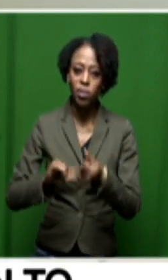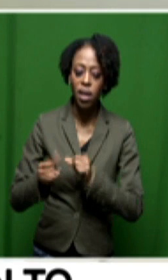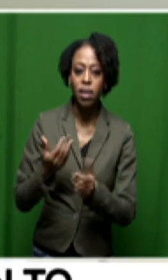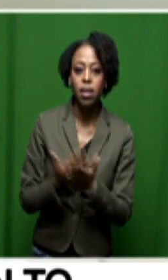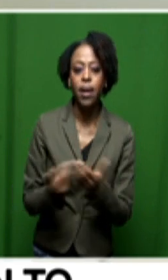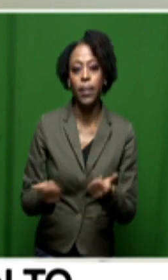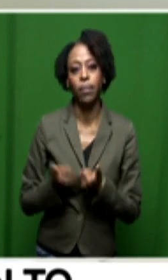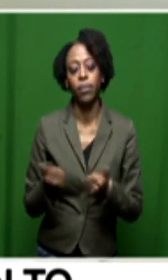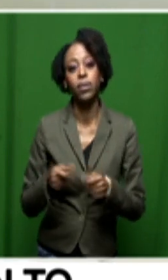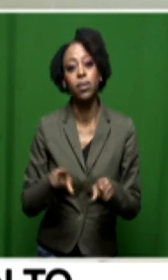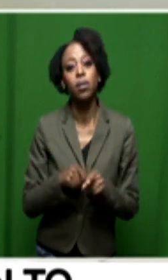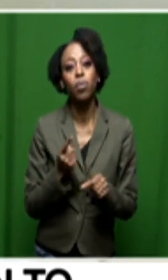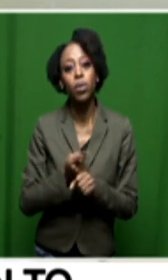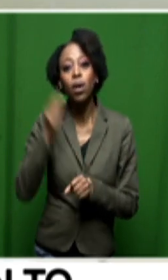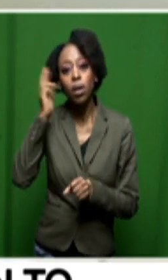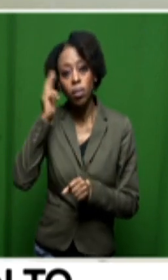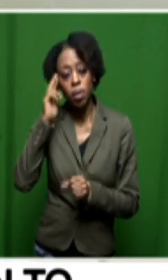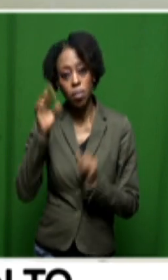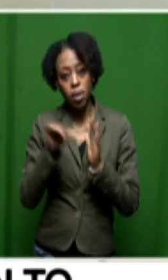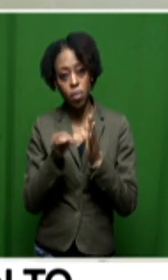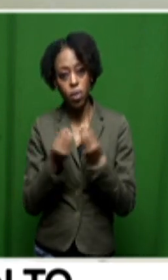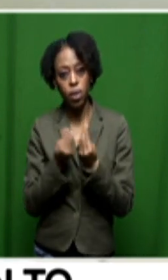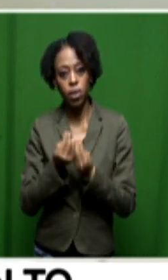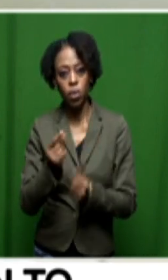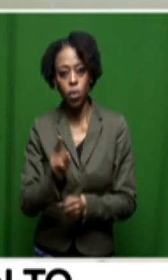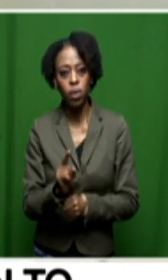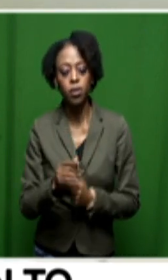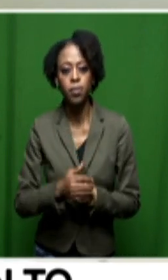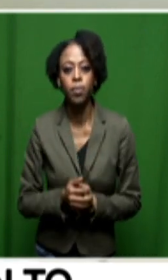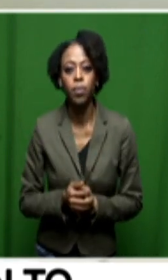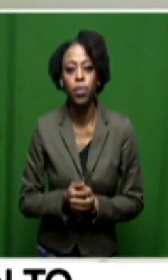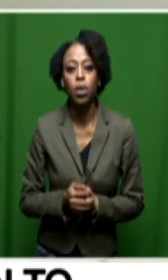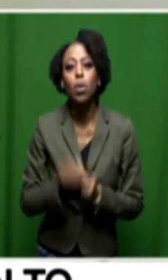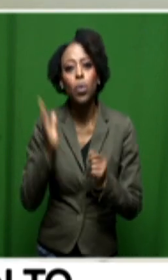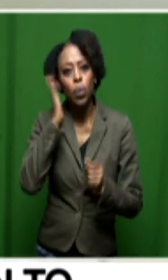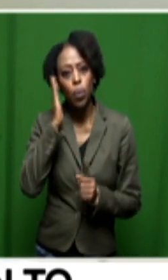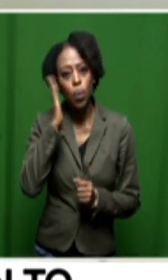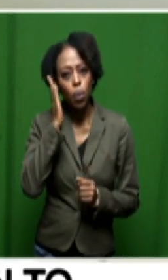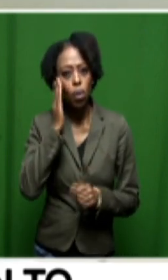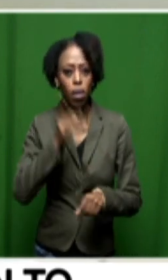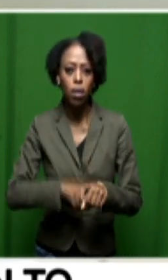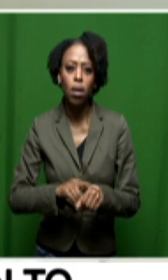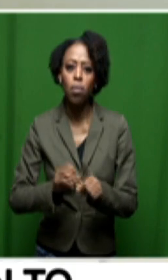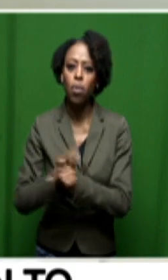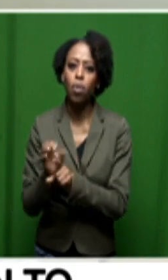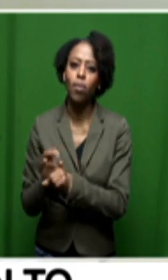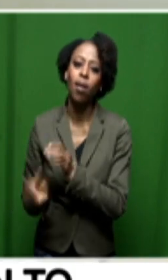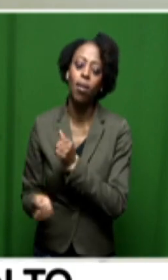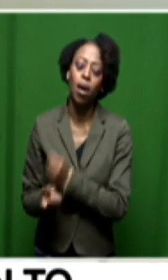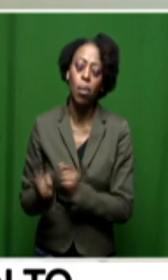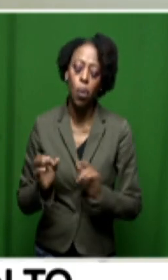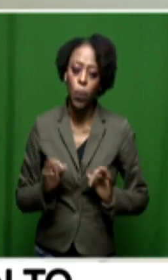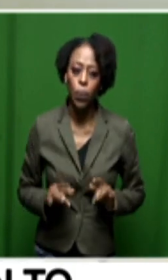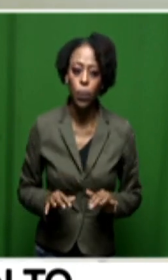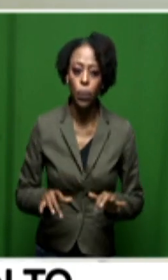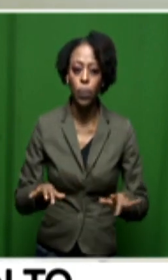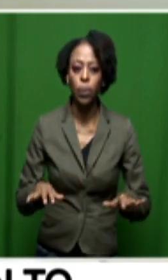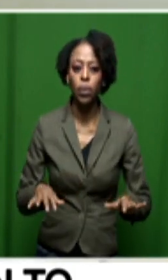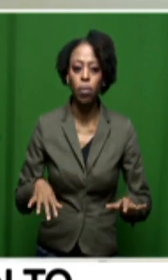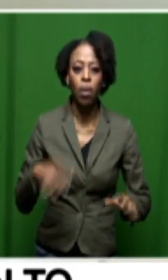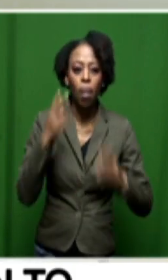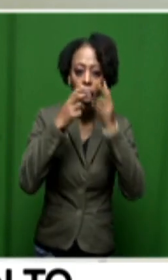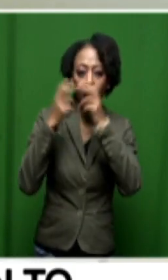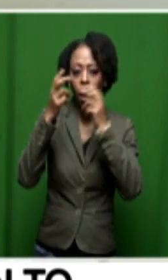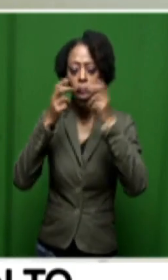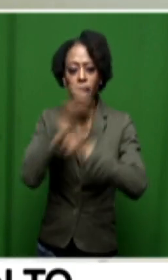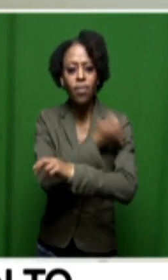Now, remember, it's very important that, as you know, when we had the COVID outbreak, there was a scramble for